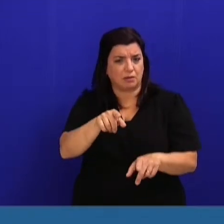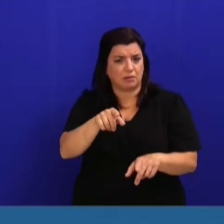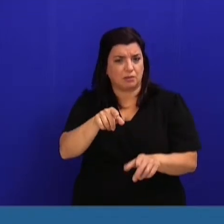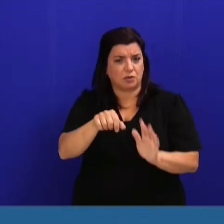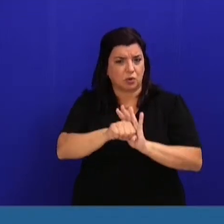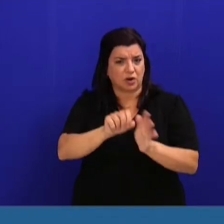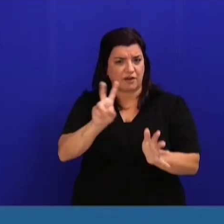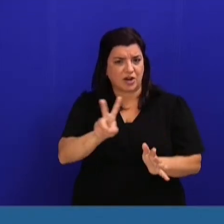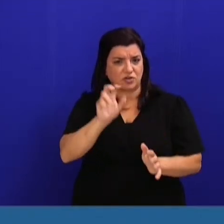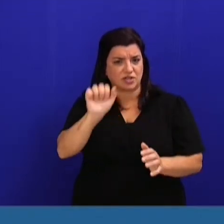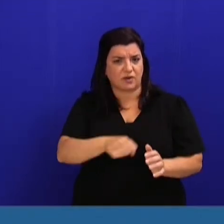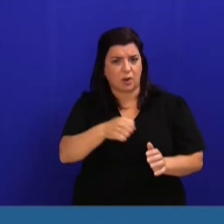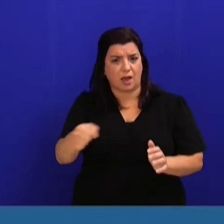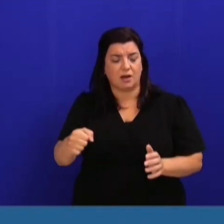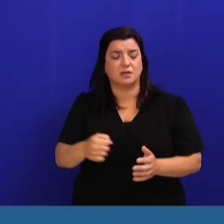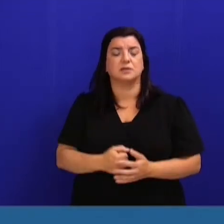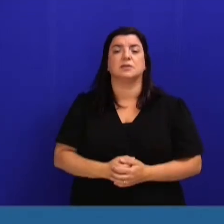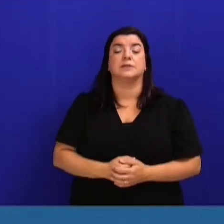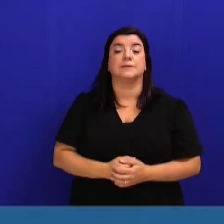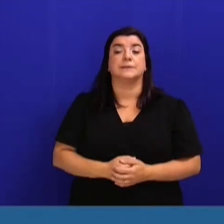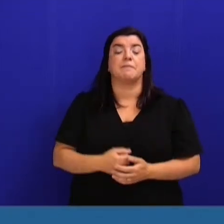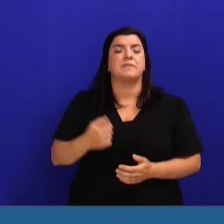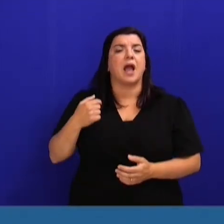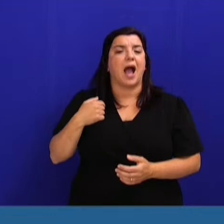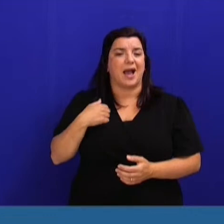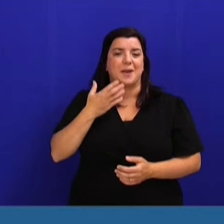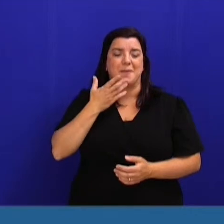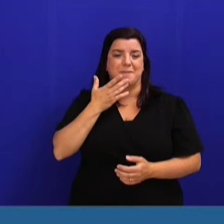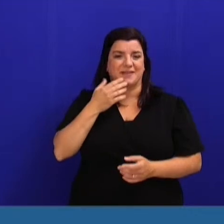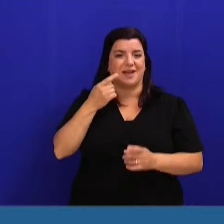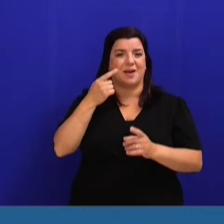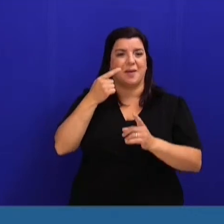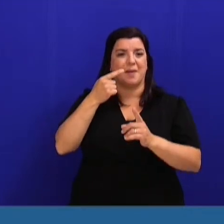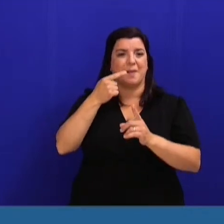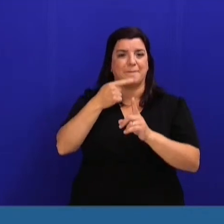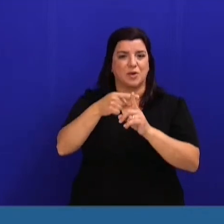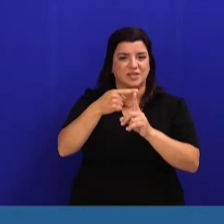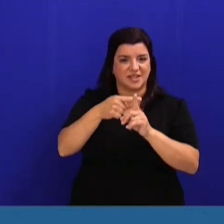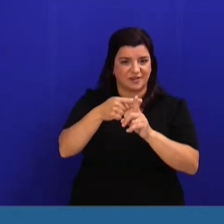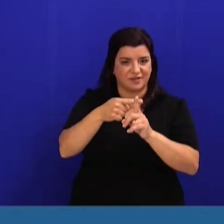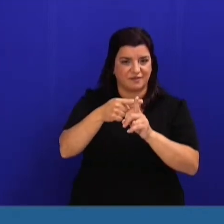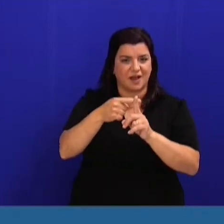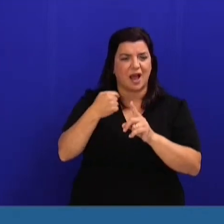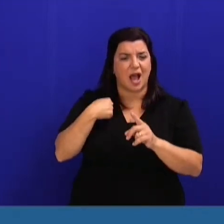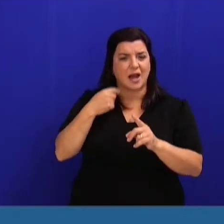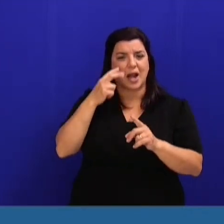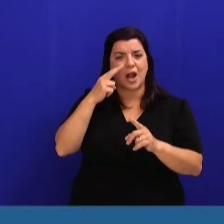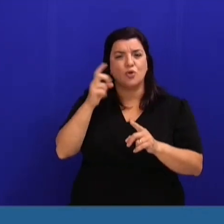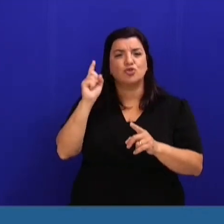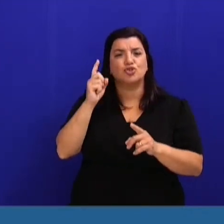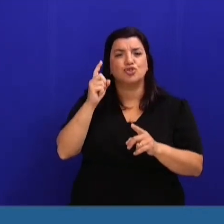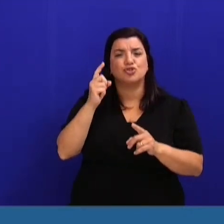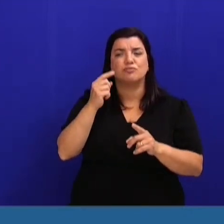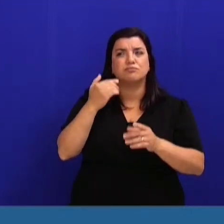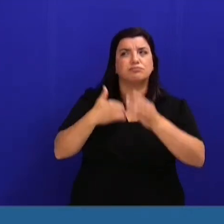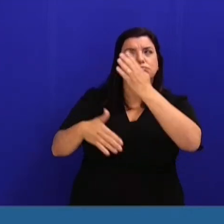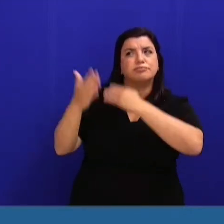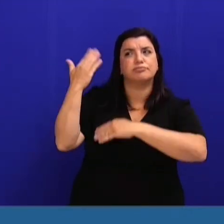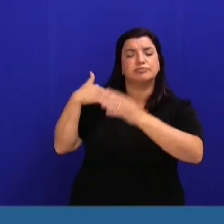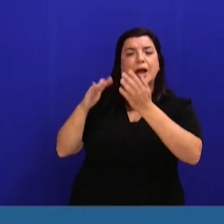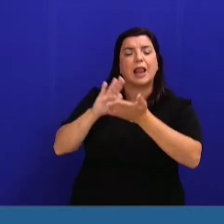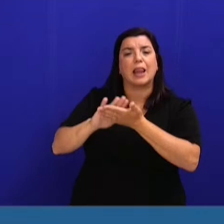meta ninvestigaw il-każijiet u naraw jekk dawn kellhomx ukoll il-history ta' full vaccination. Fakkarkom li l-ebda vaccine